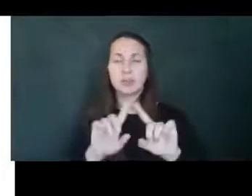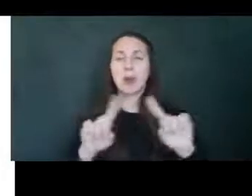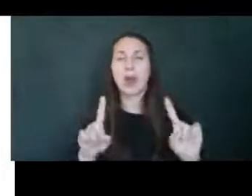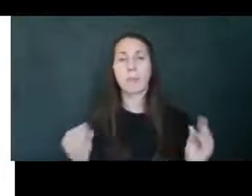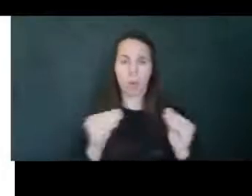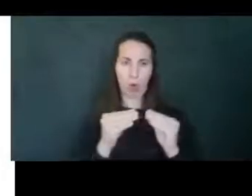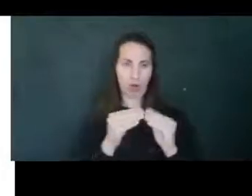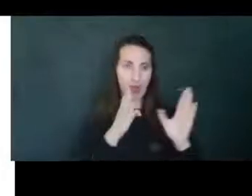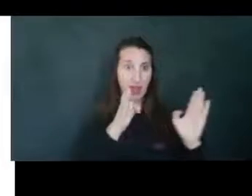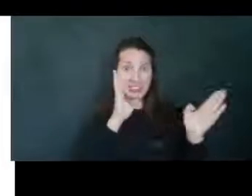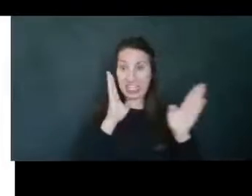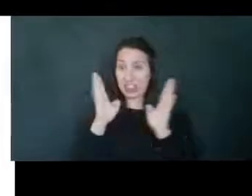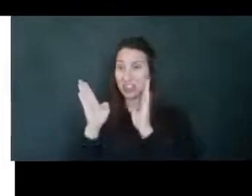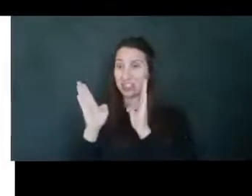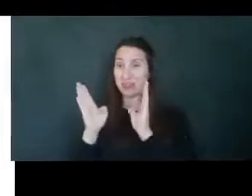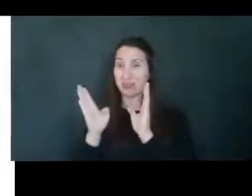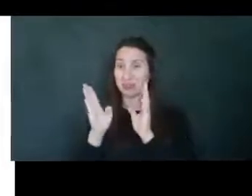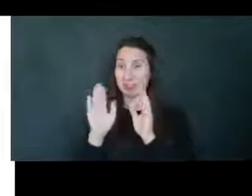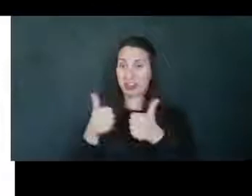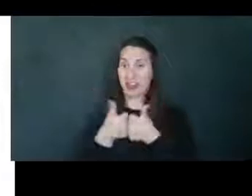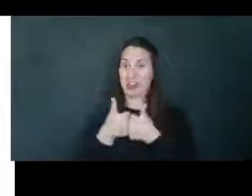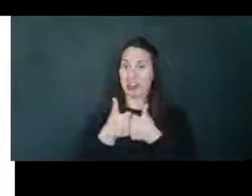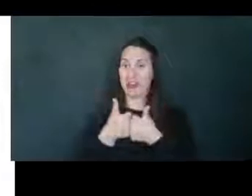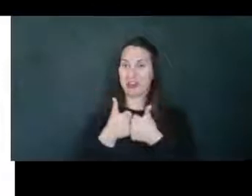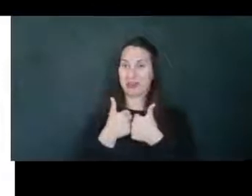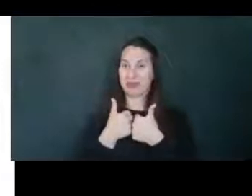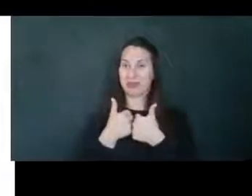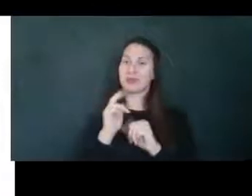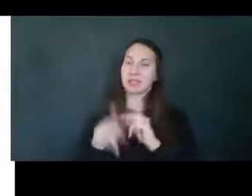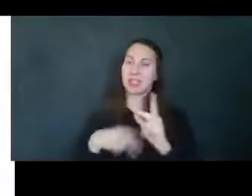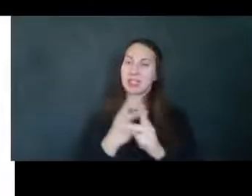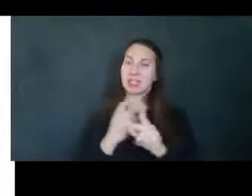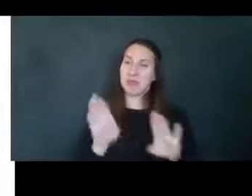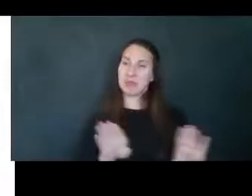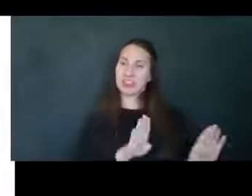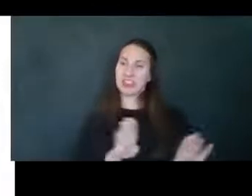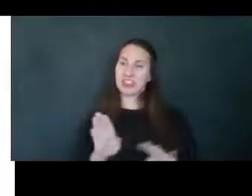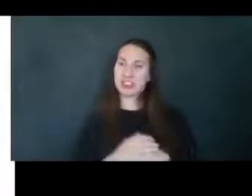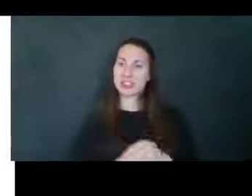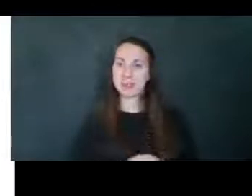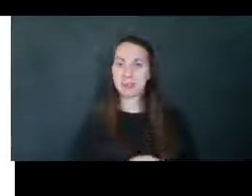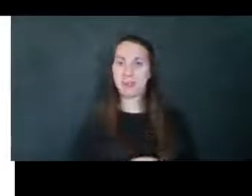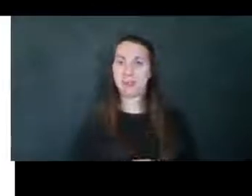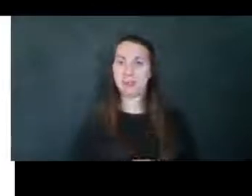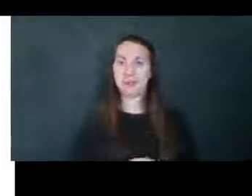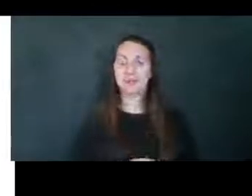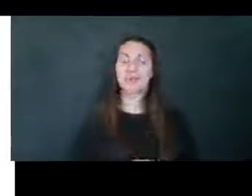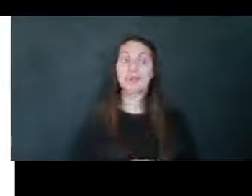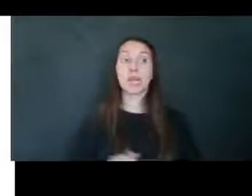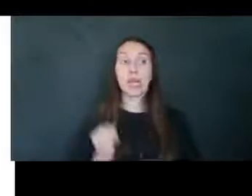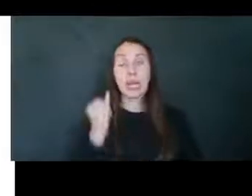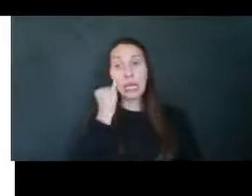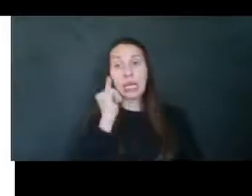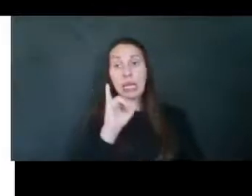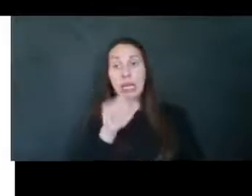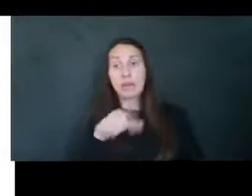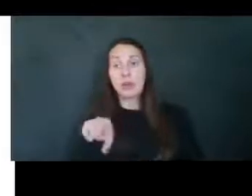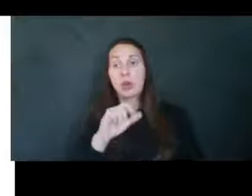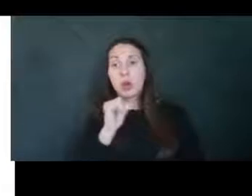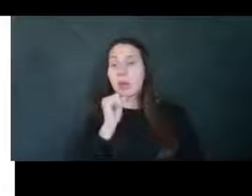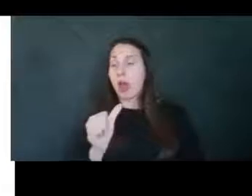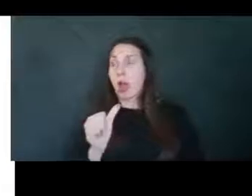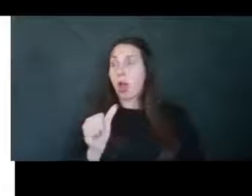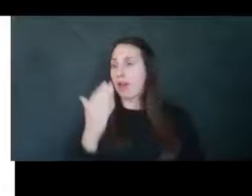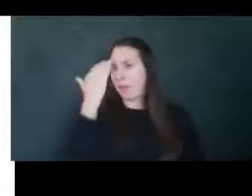outcome-based challenging behaviors that sometimes, if you are not savvy to the world of